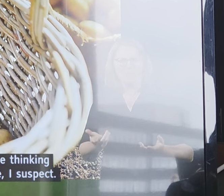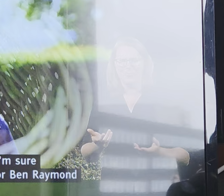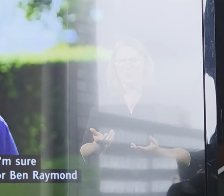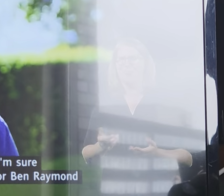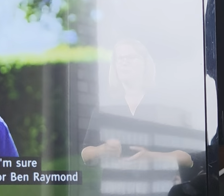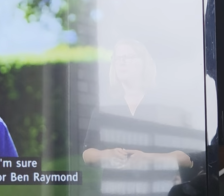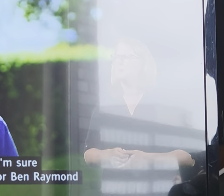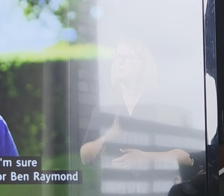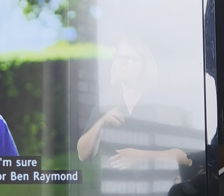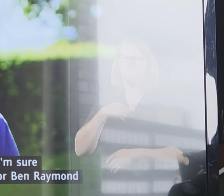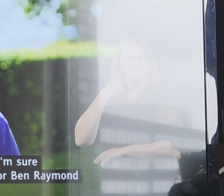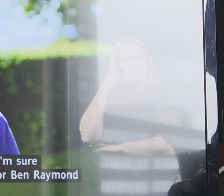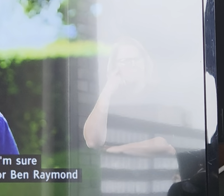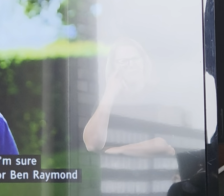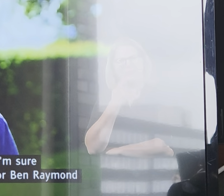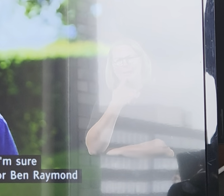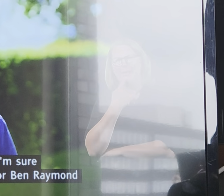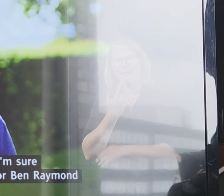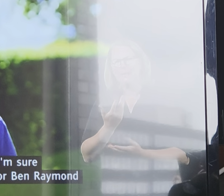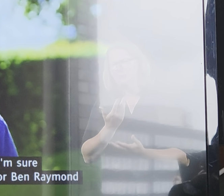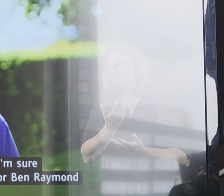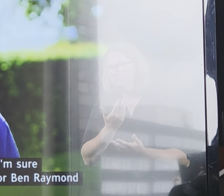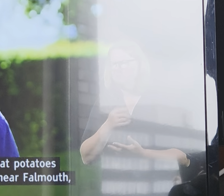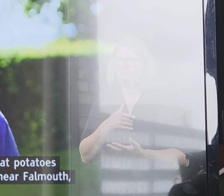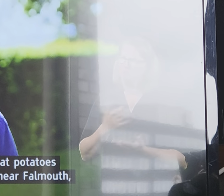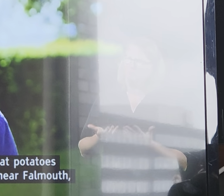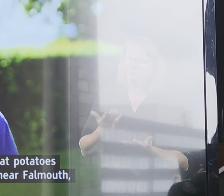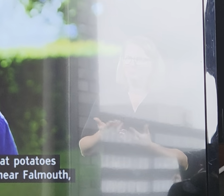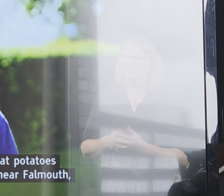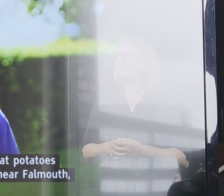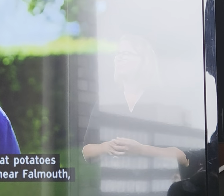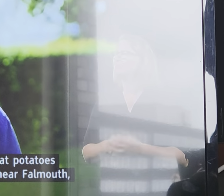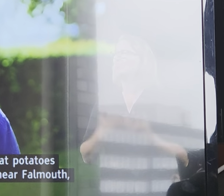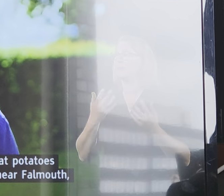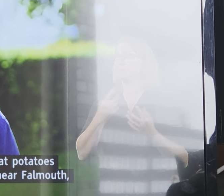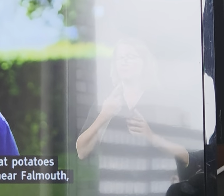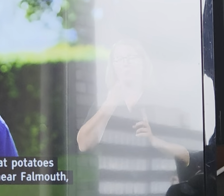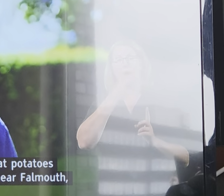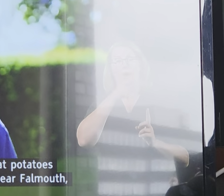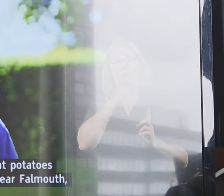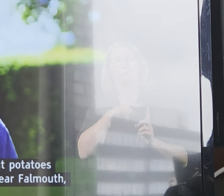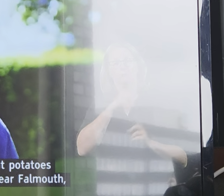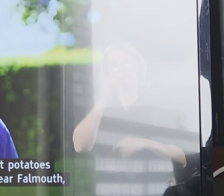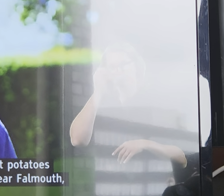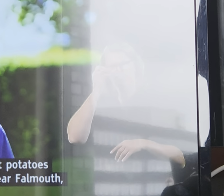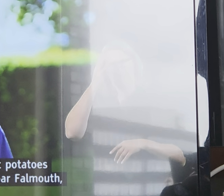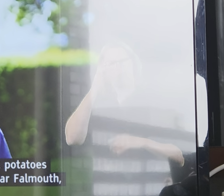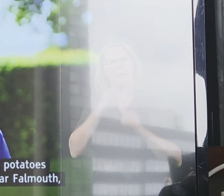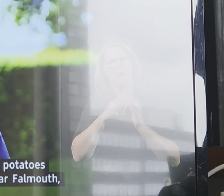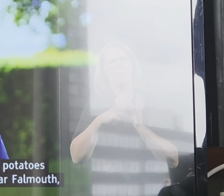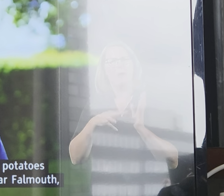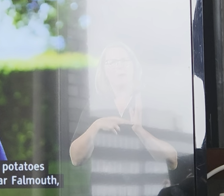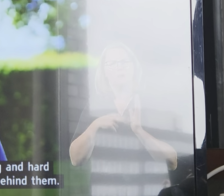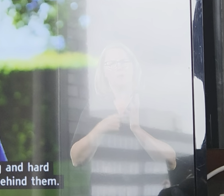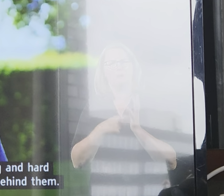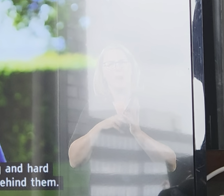suspect. However, I'm sure that when Professor Ben Raymond sits down to eat potatoes from his garden near